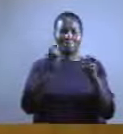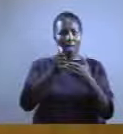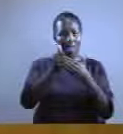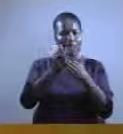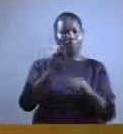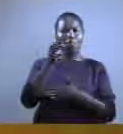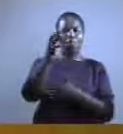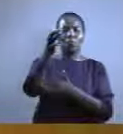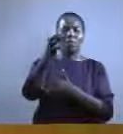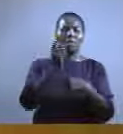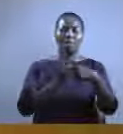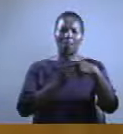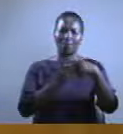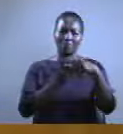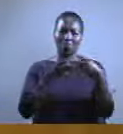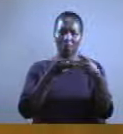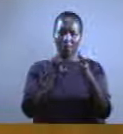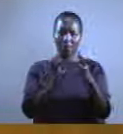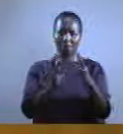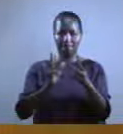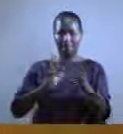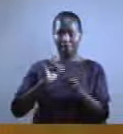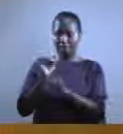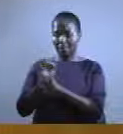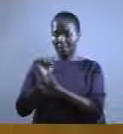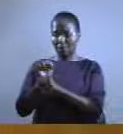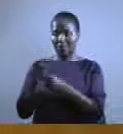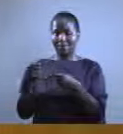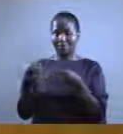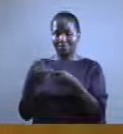performance. The employment tax incentive